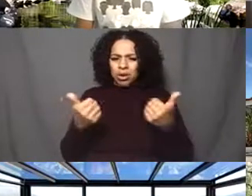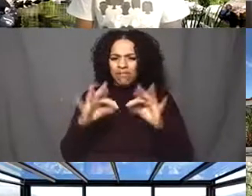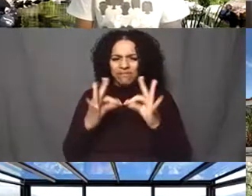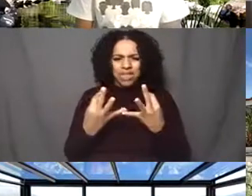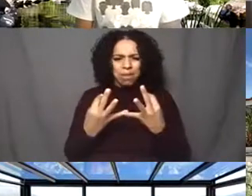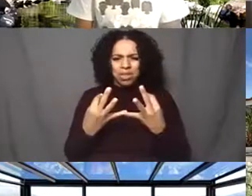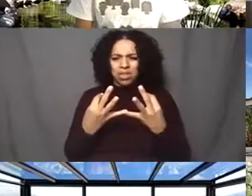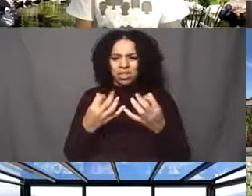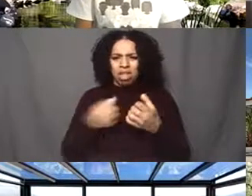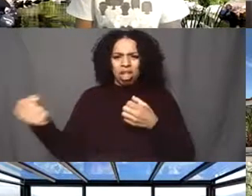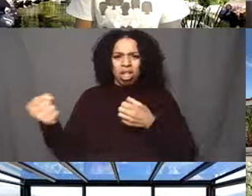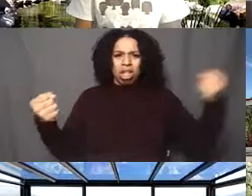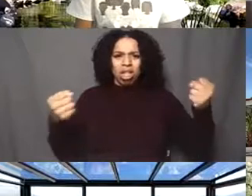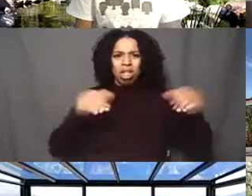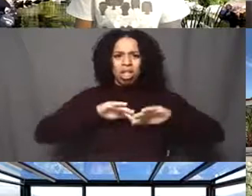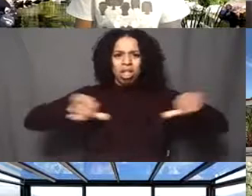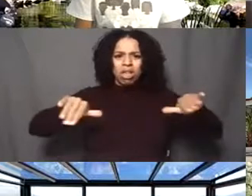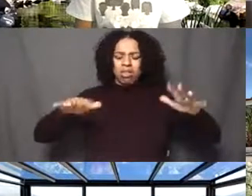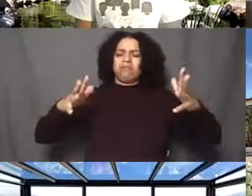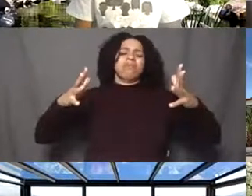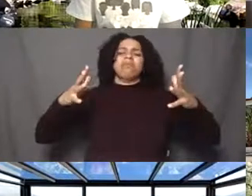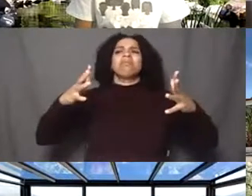up this grief.